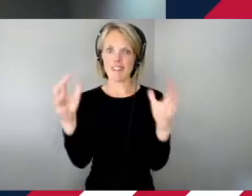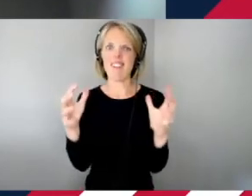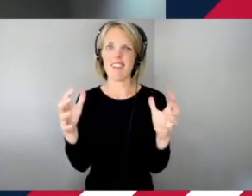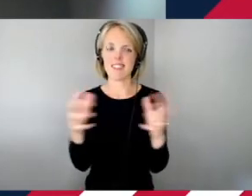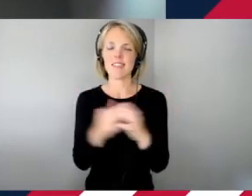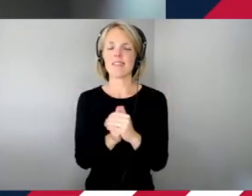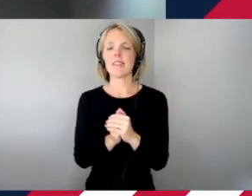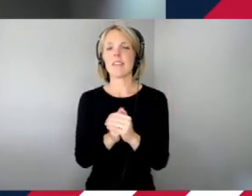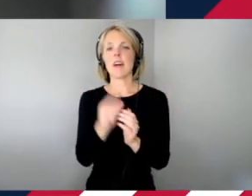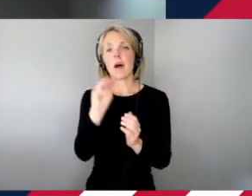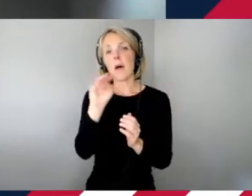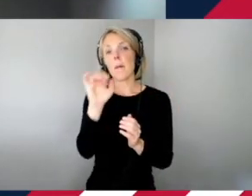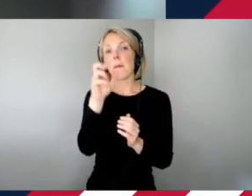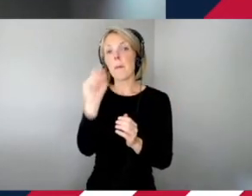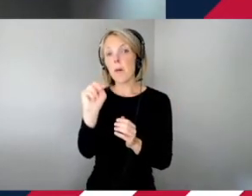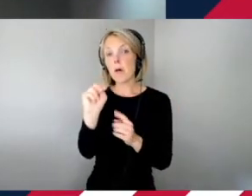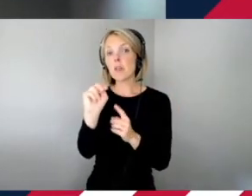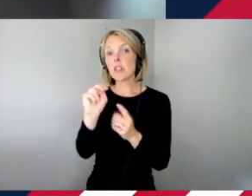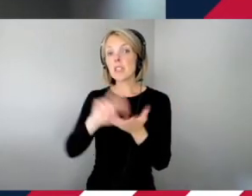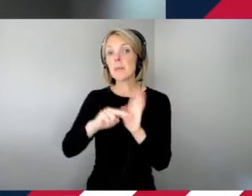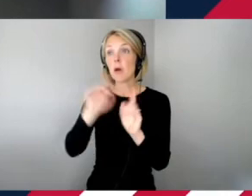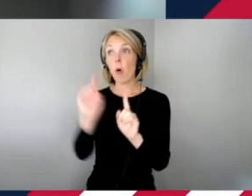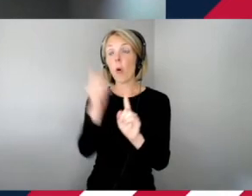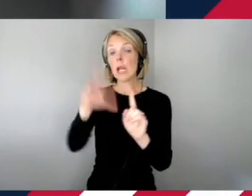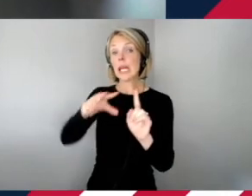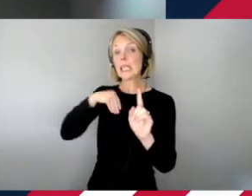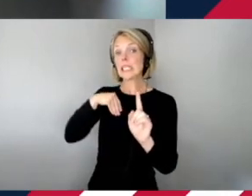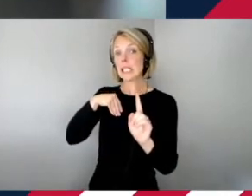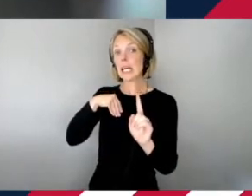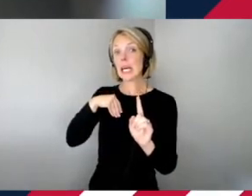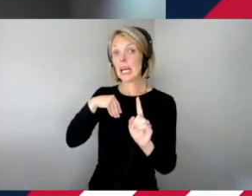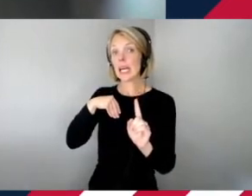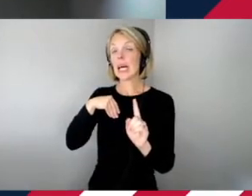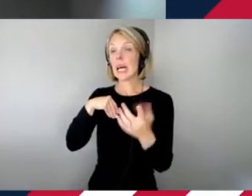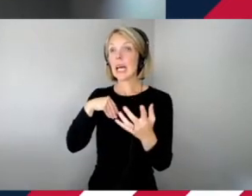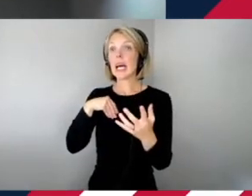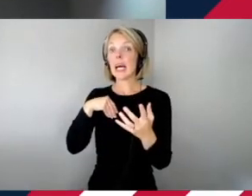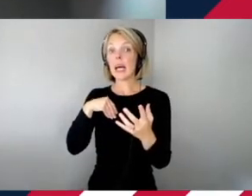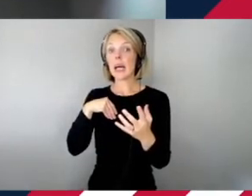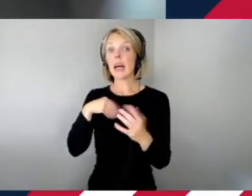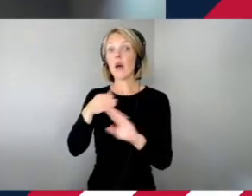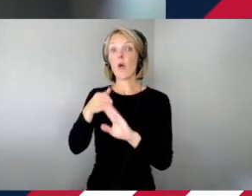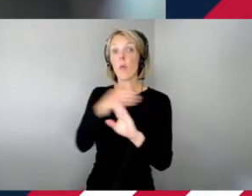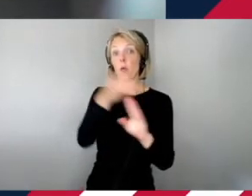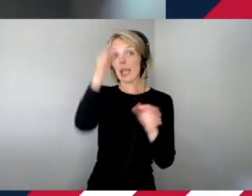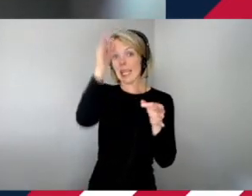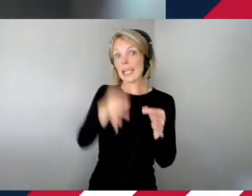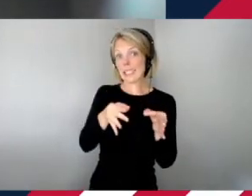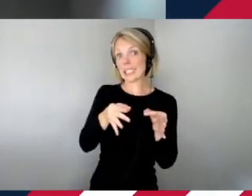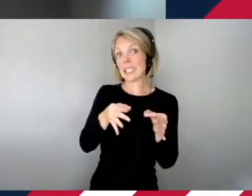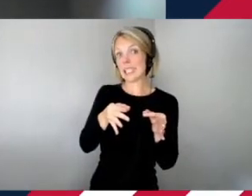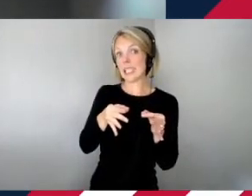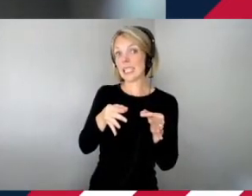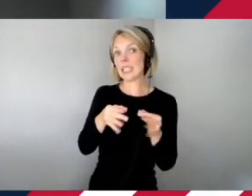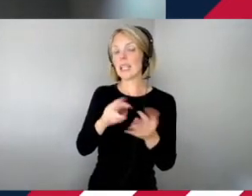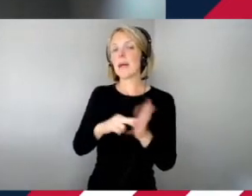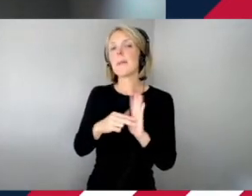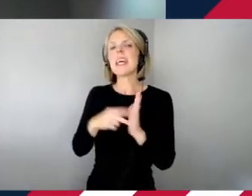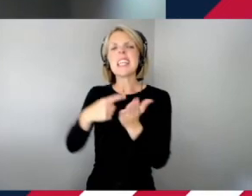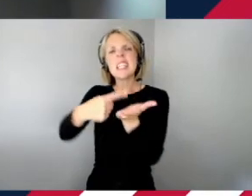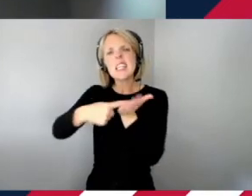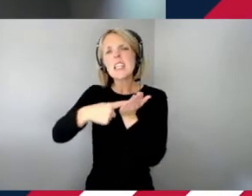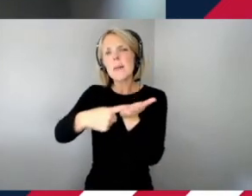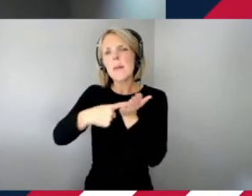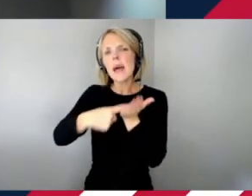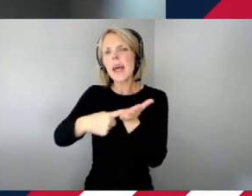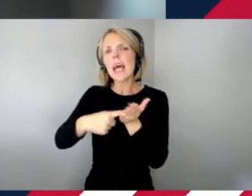motions are only going to be accepted as pre-designated so that the debate